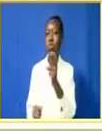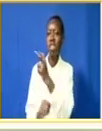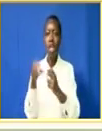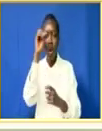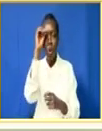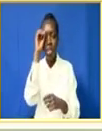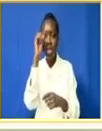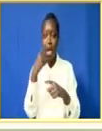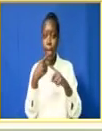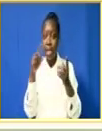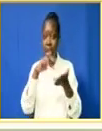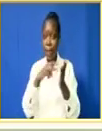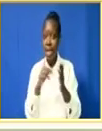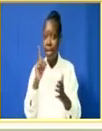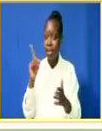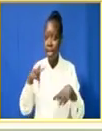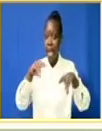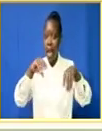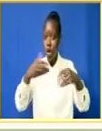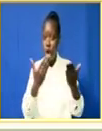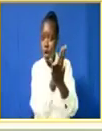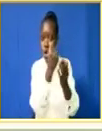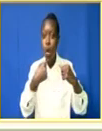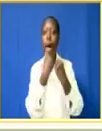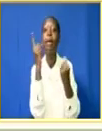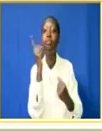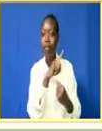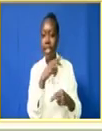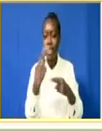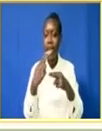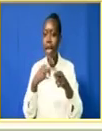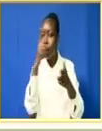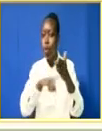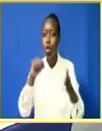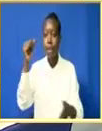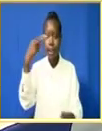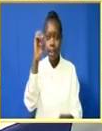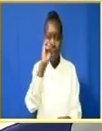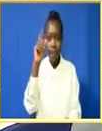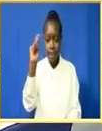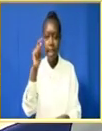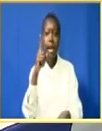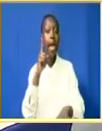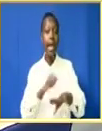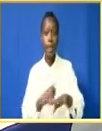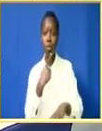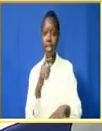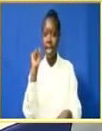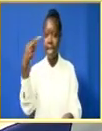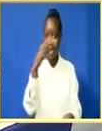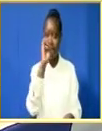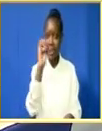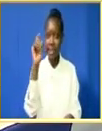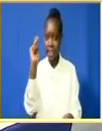Yes. This kind of erosion, we call it sheet erosion. Yes. When you talk about sheet erosion,